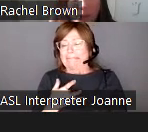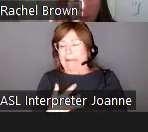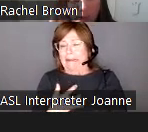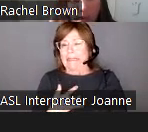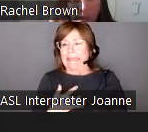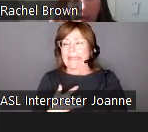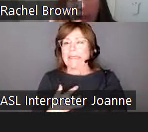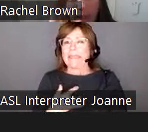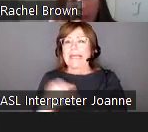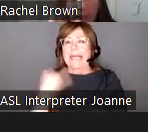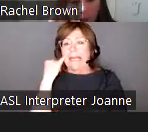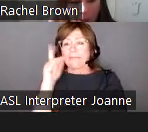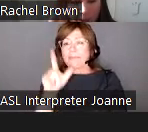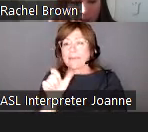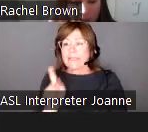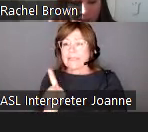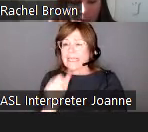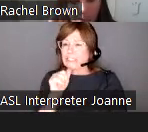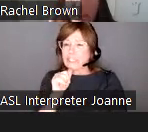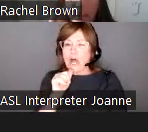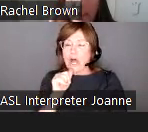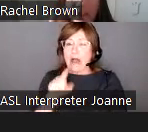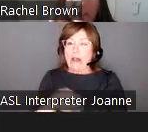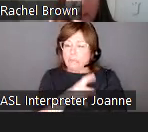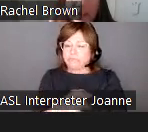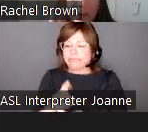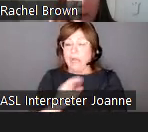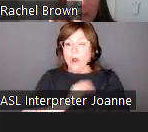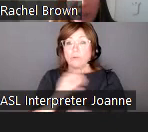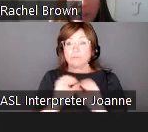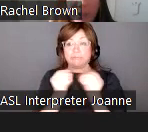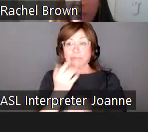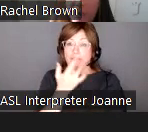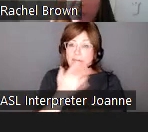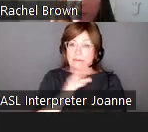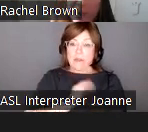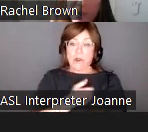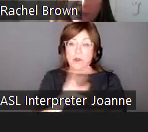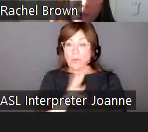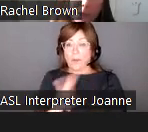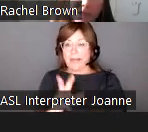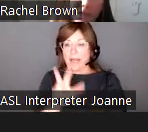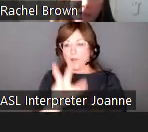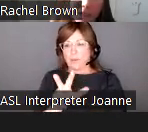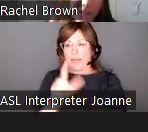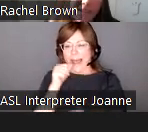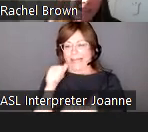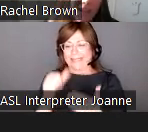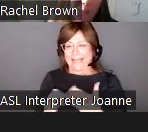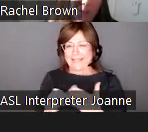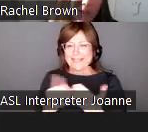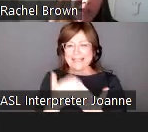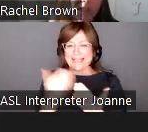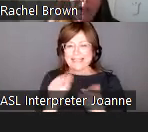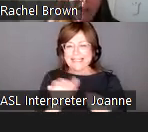are shortened, and our organization is really lucky in that our website is only 3 letters. So it's really easy to